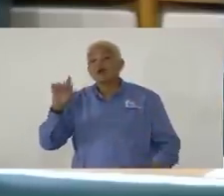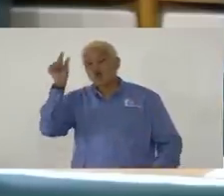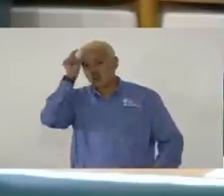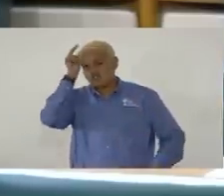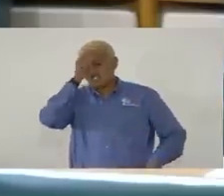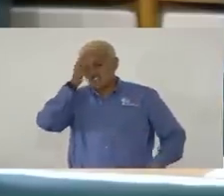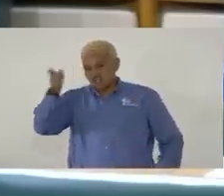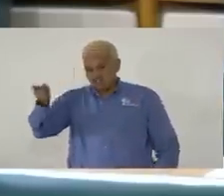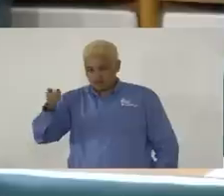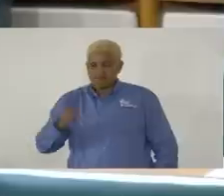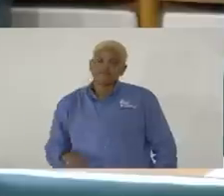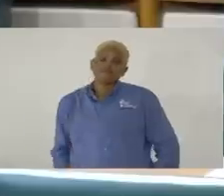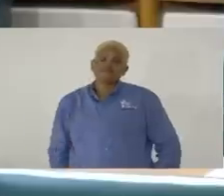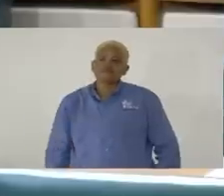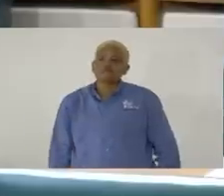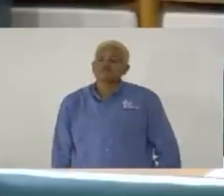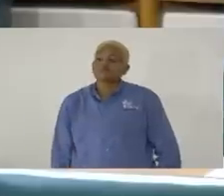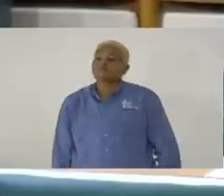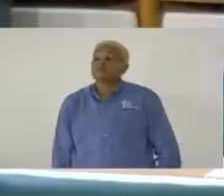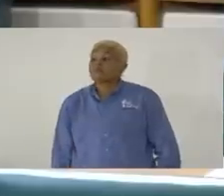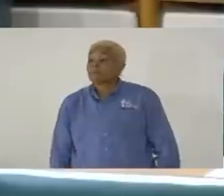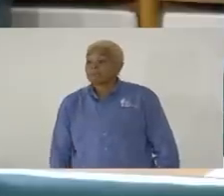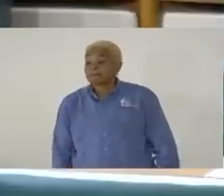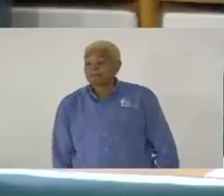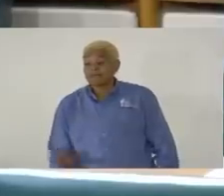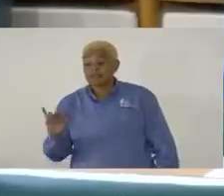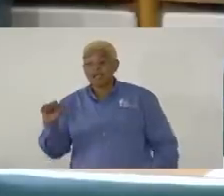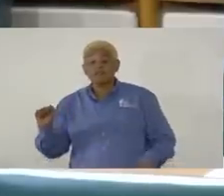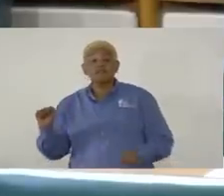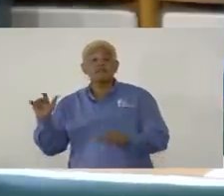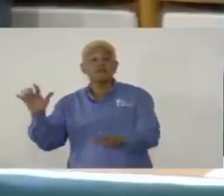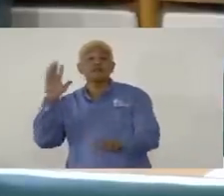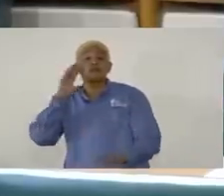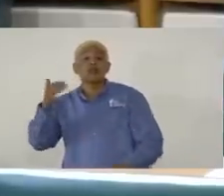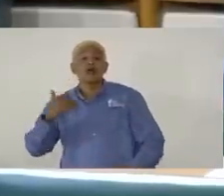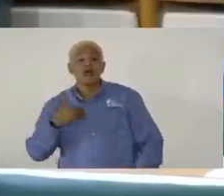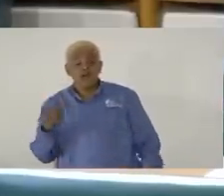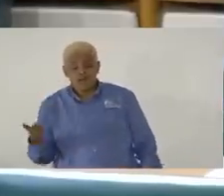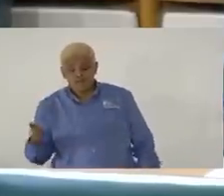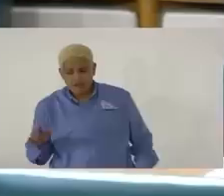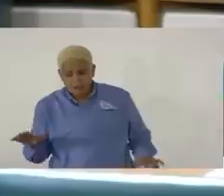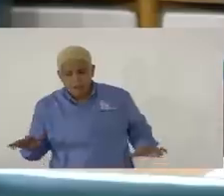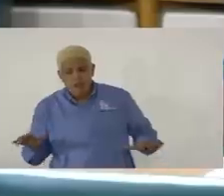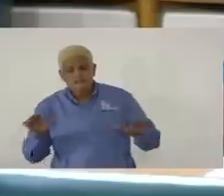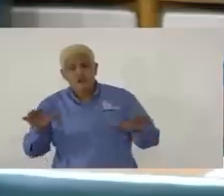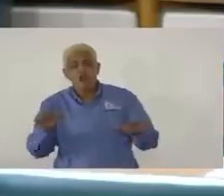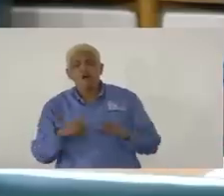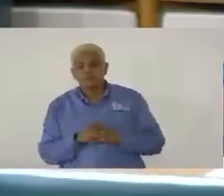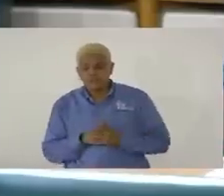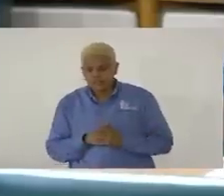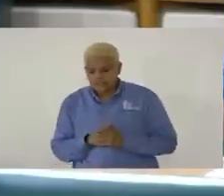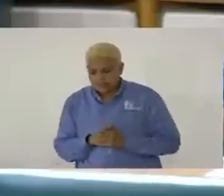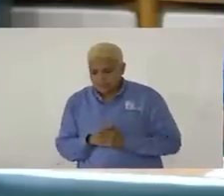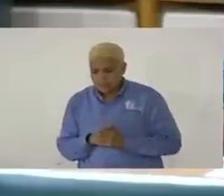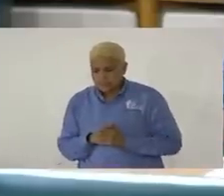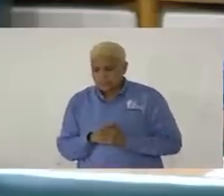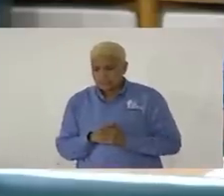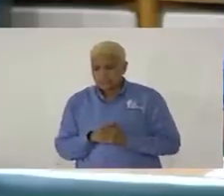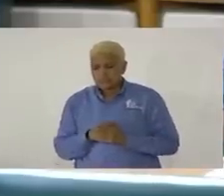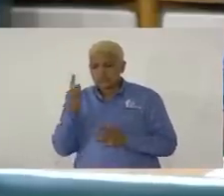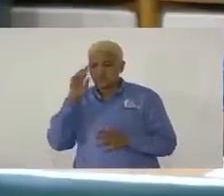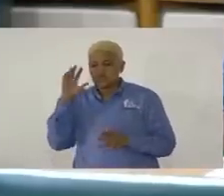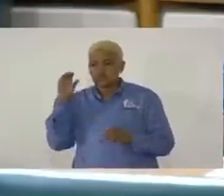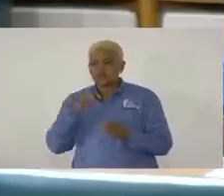the Governor General. And at that reception, there will be performances that will include